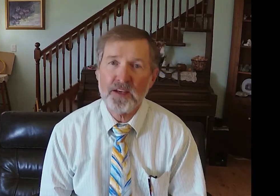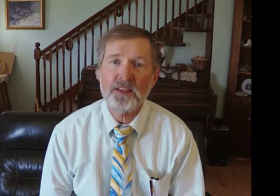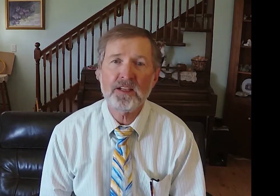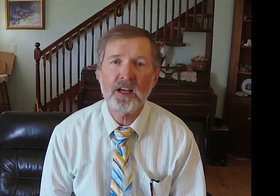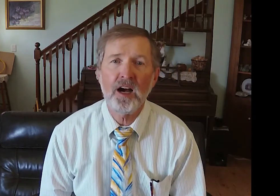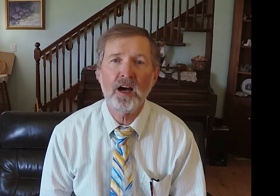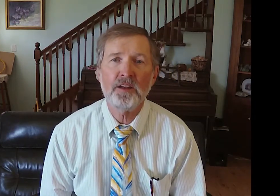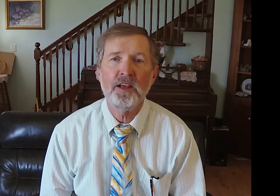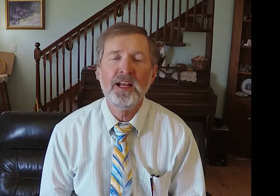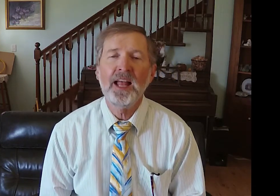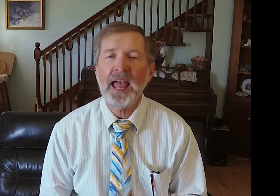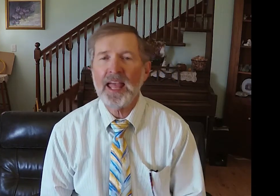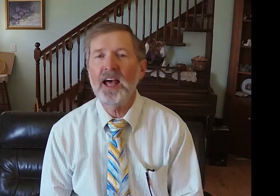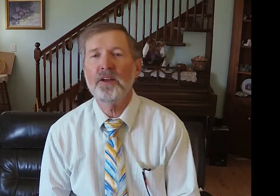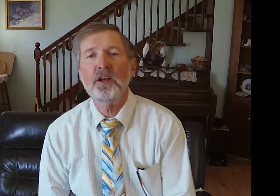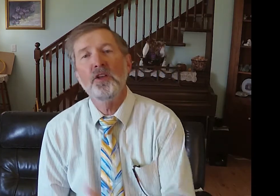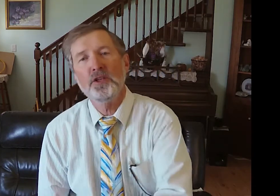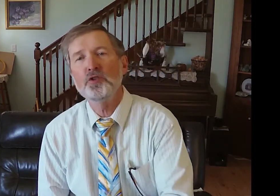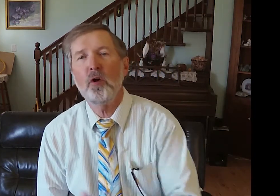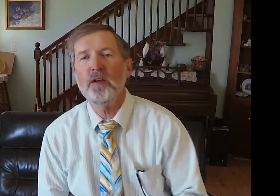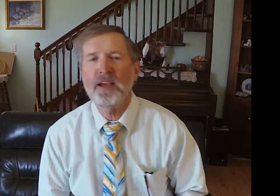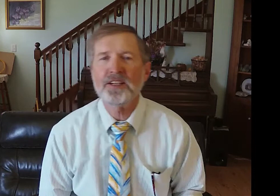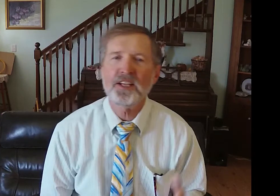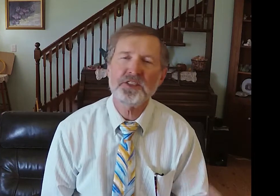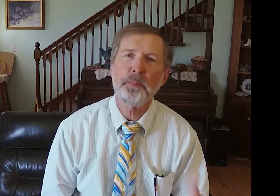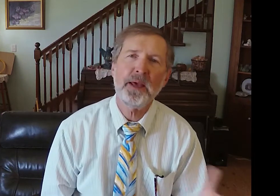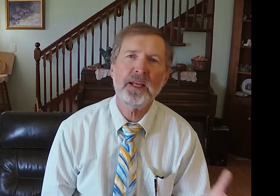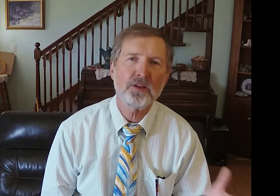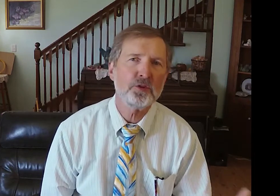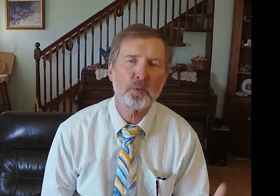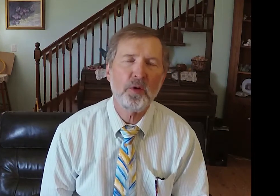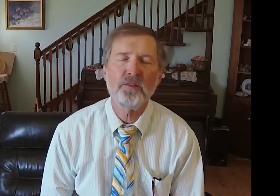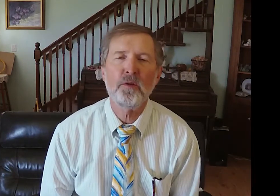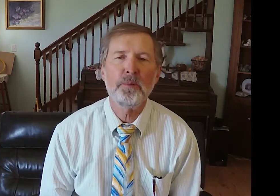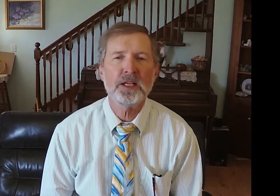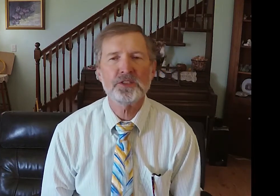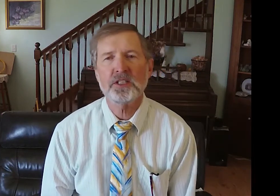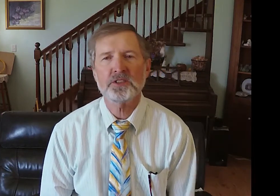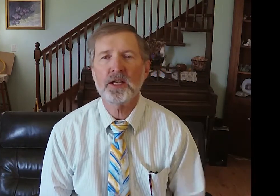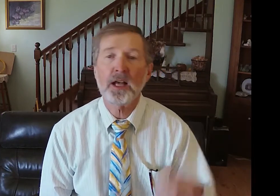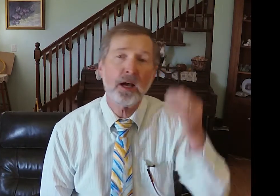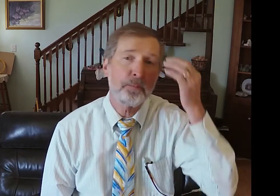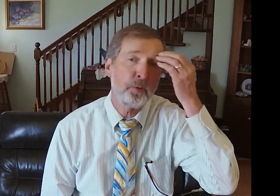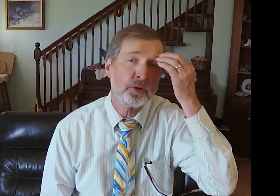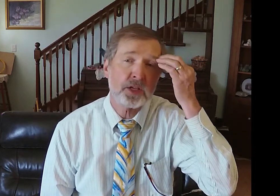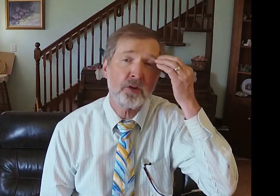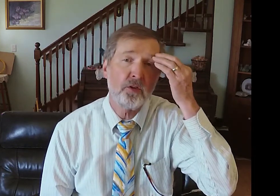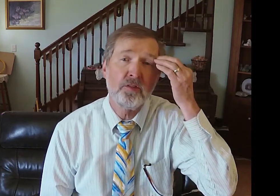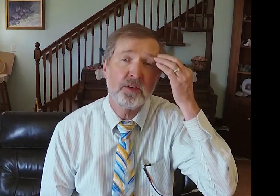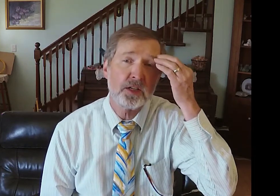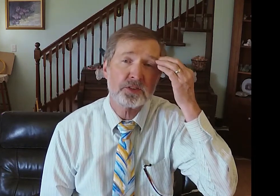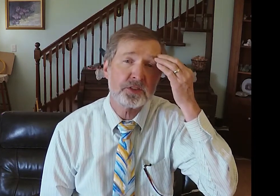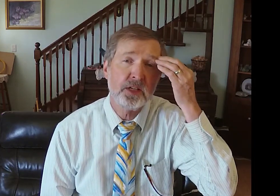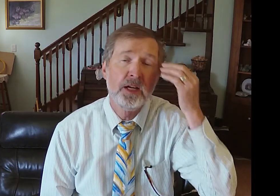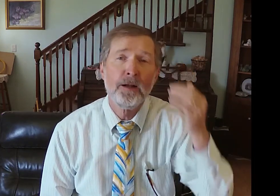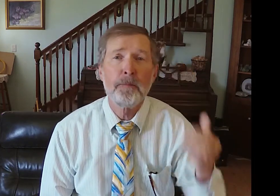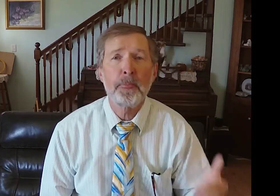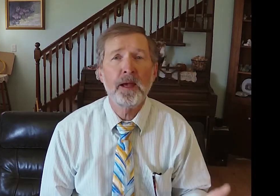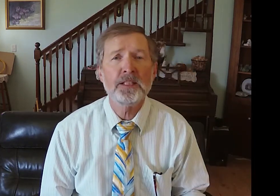having faith in God and the joy of anticipating those wonderful blessings that God pours out over